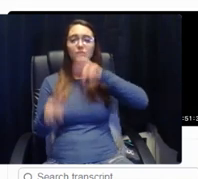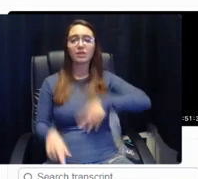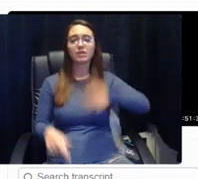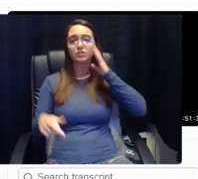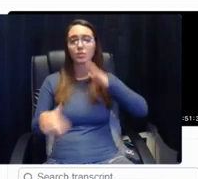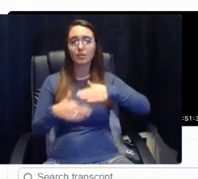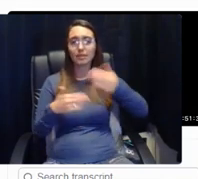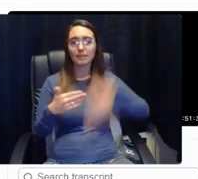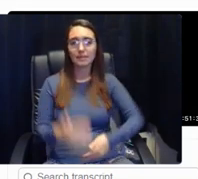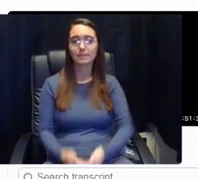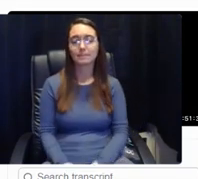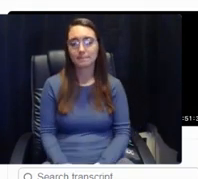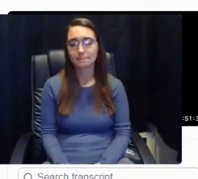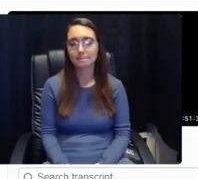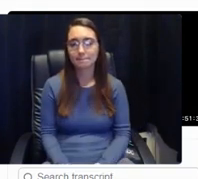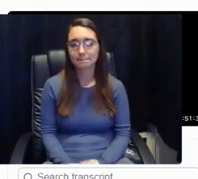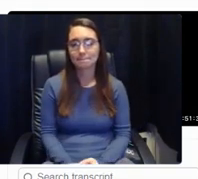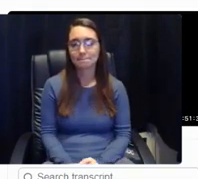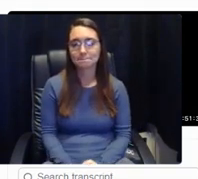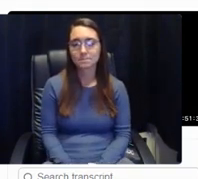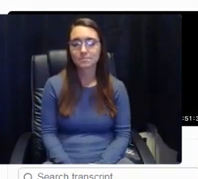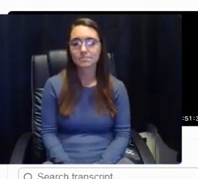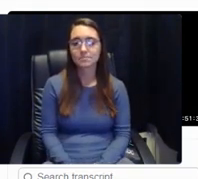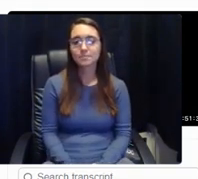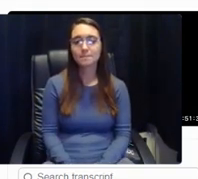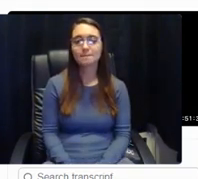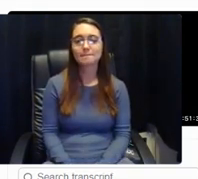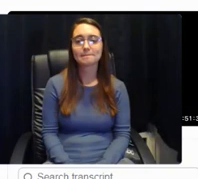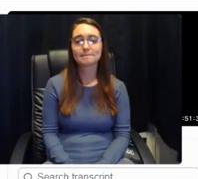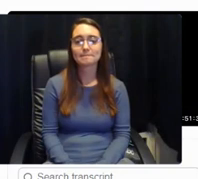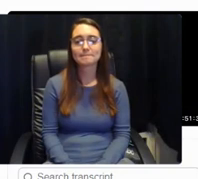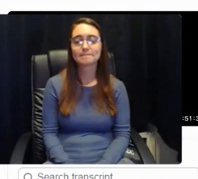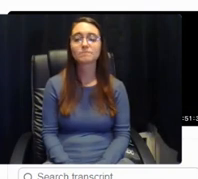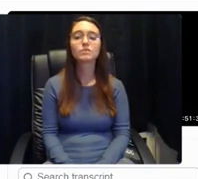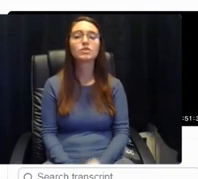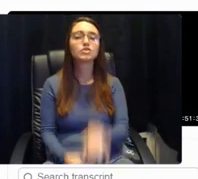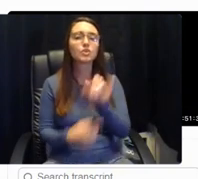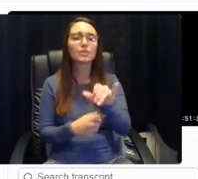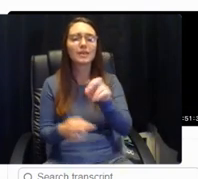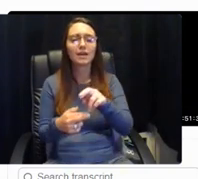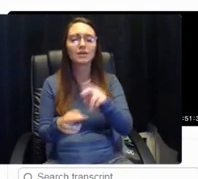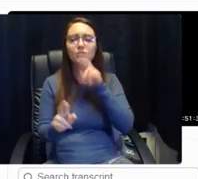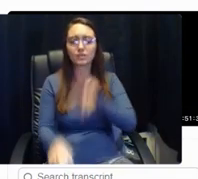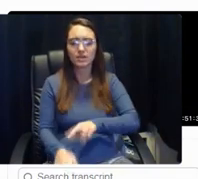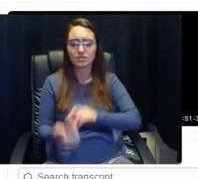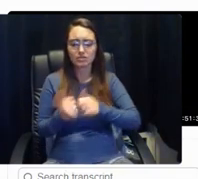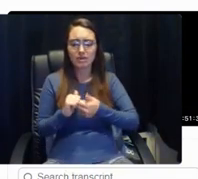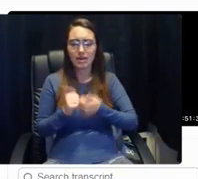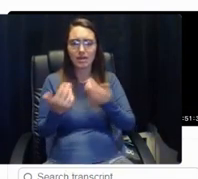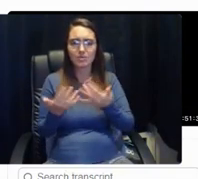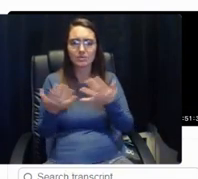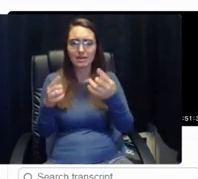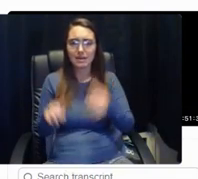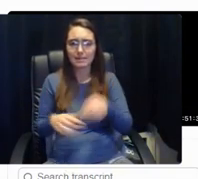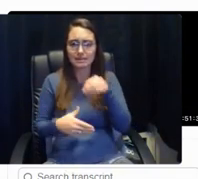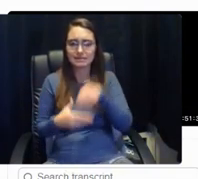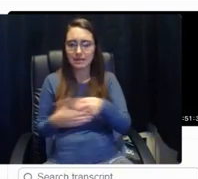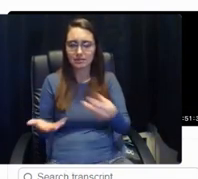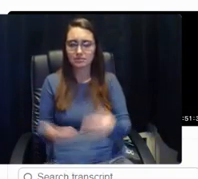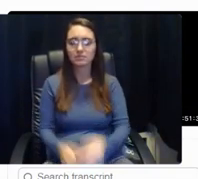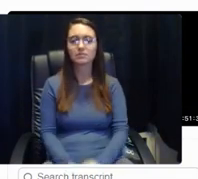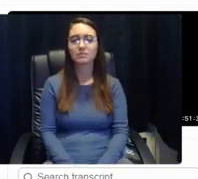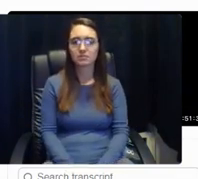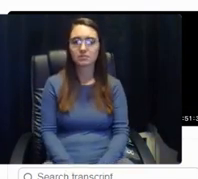completed. So then, how that reaction get taking place right here,